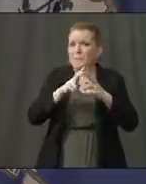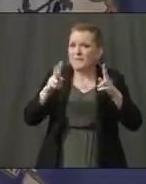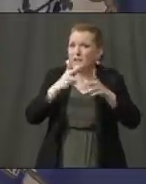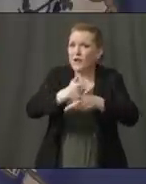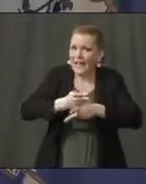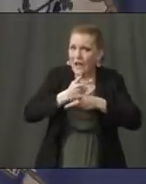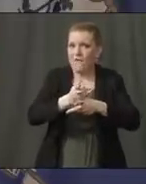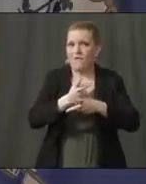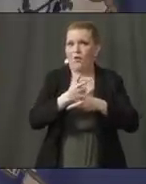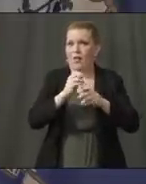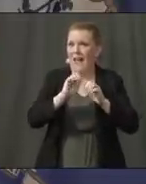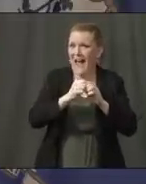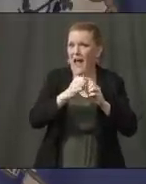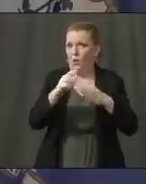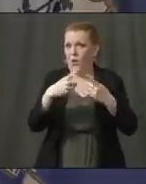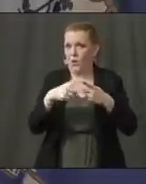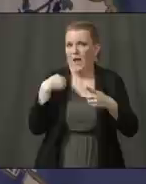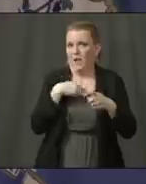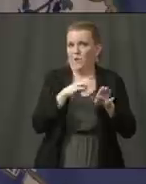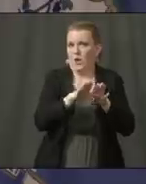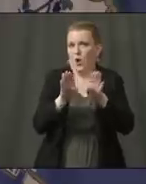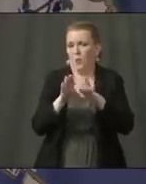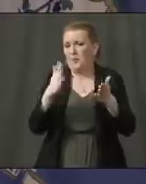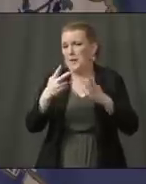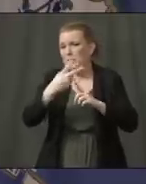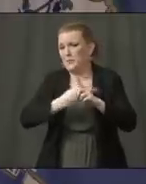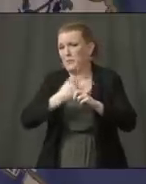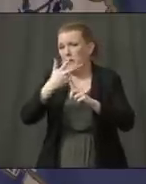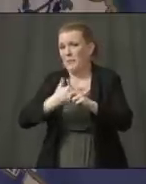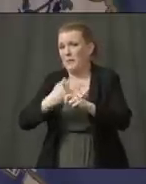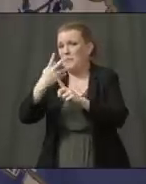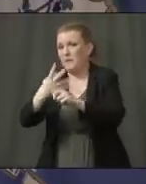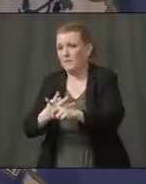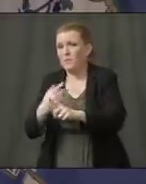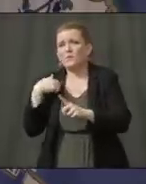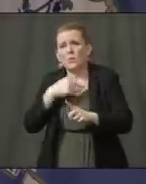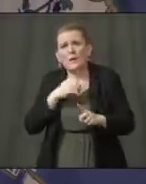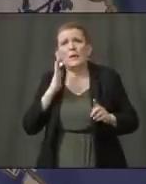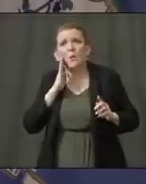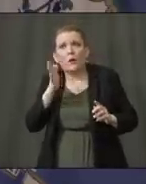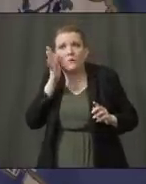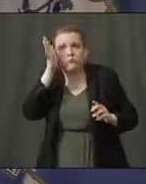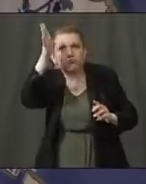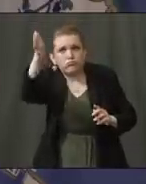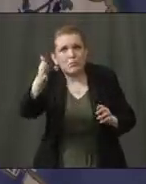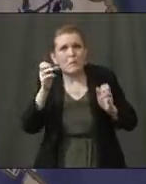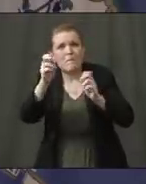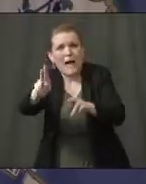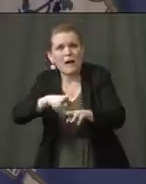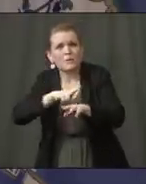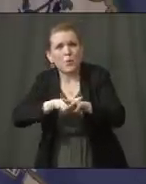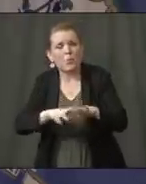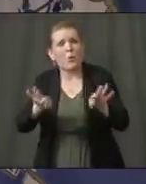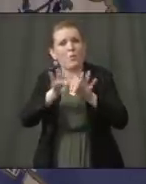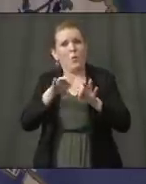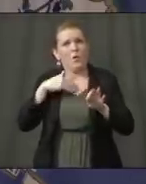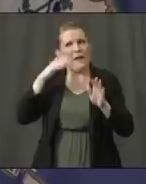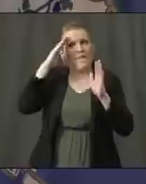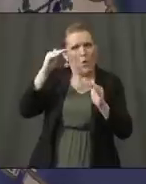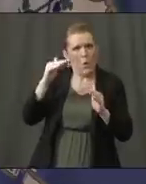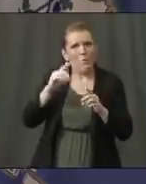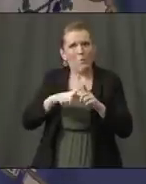may be, based on the facts of the ground, just because we are going to get back to normal, and we got to have hope we're going to do it, and you got to know that we're going to do it